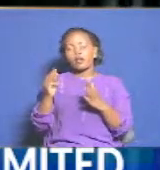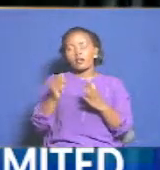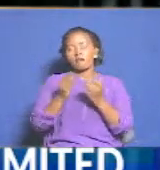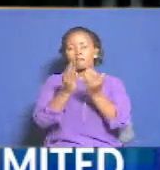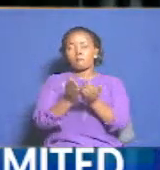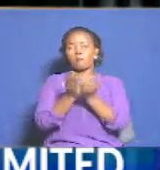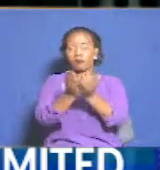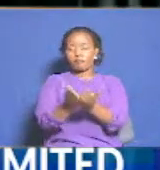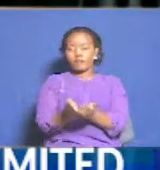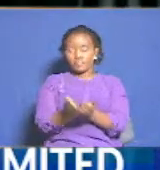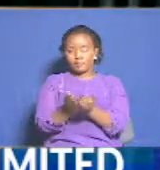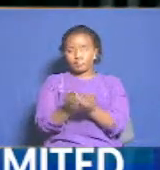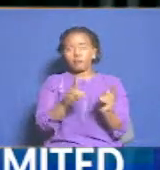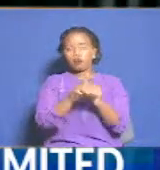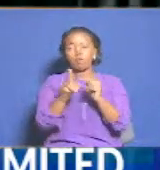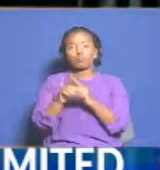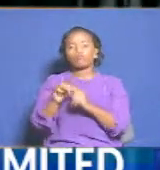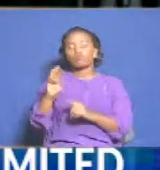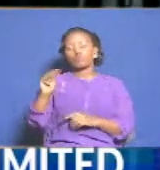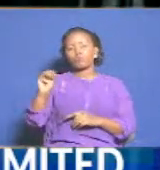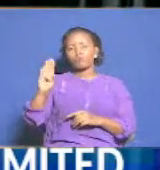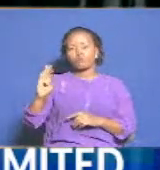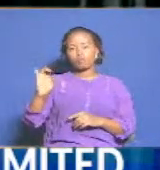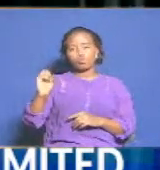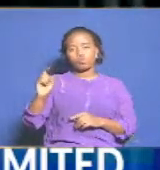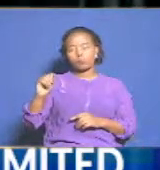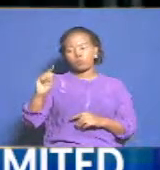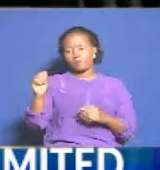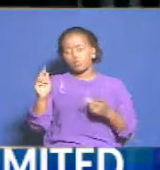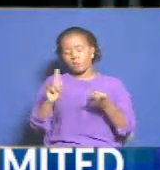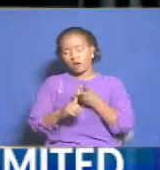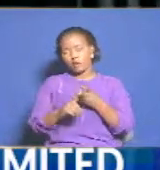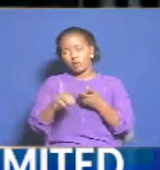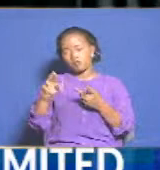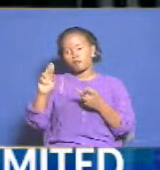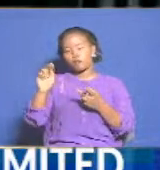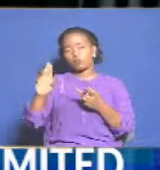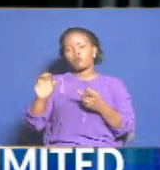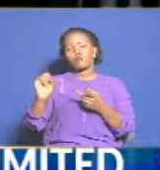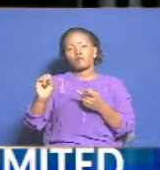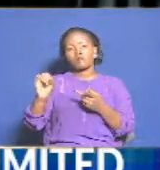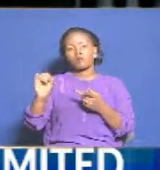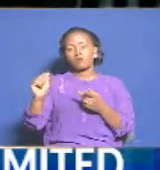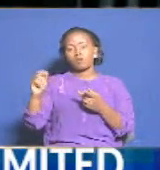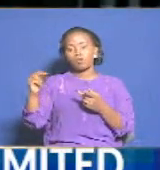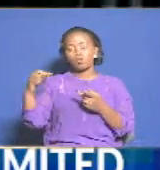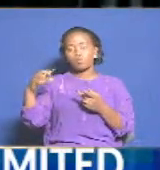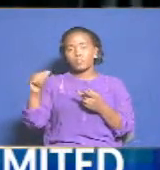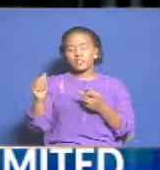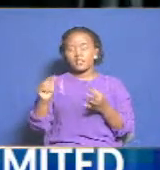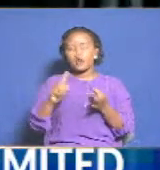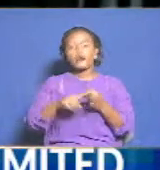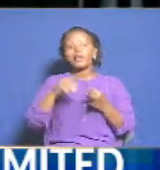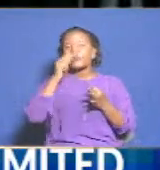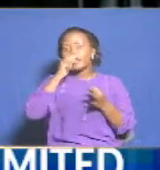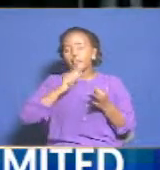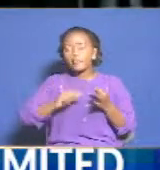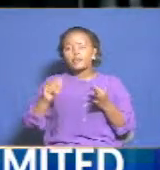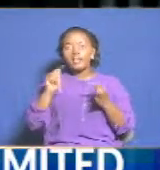ferries to Mbita, to Rusinga Island, to Tanzania,